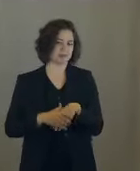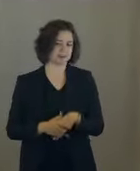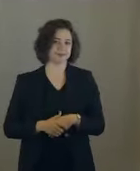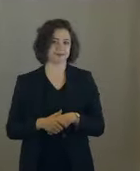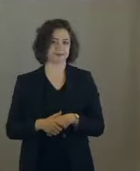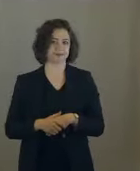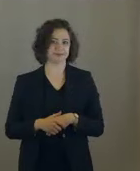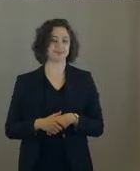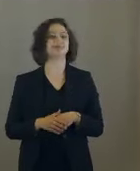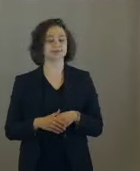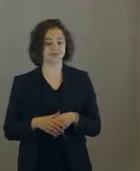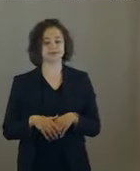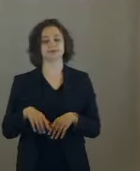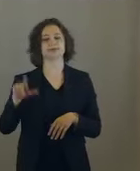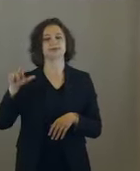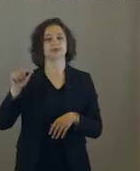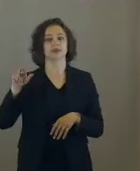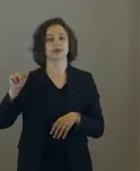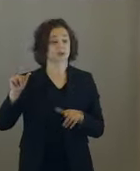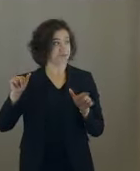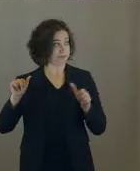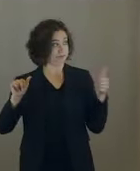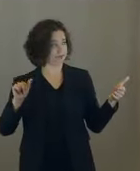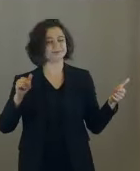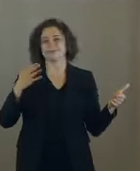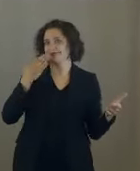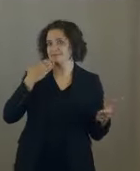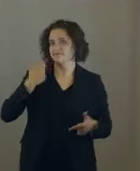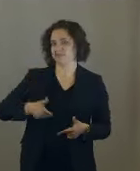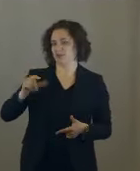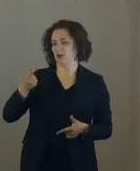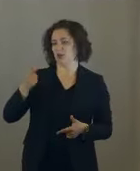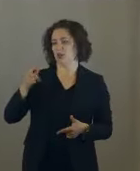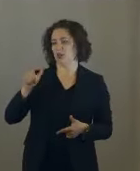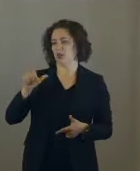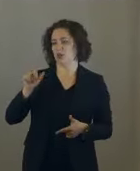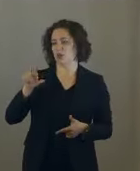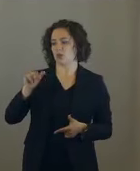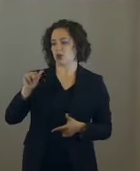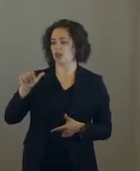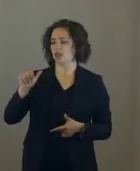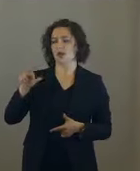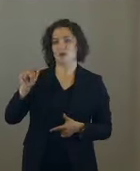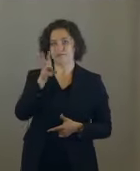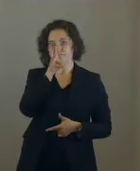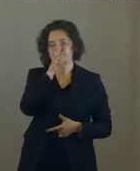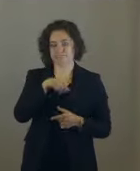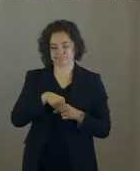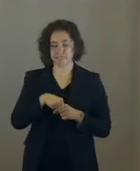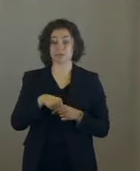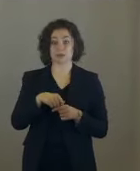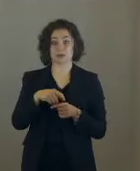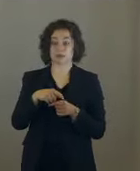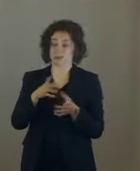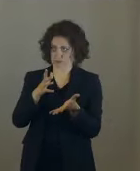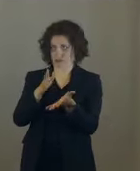Secretary Lara. Thank you, Commissioner Gloria Lara. First of all, kudos. This is absolutely amazing,